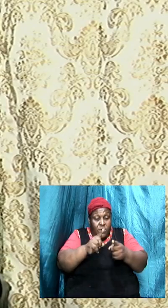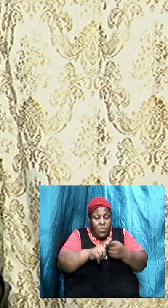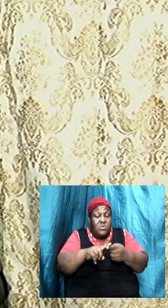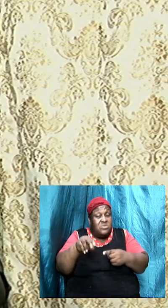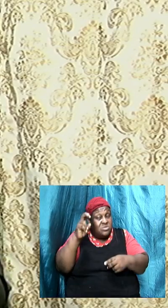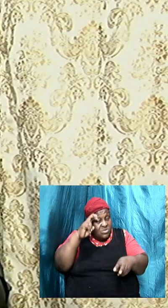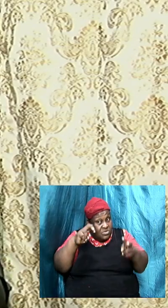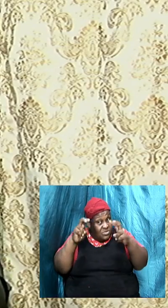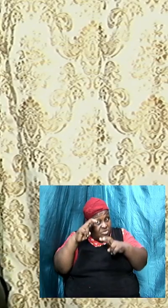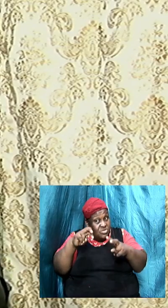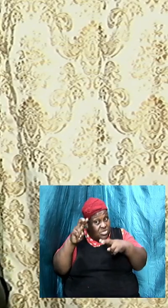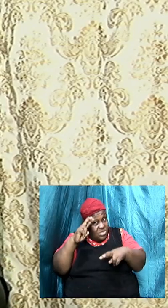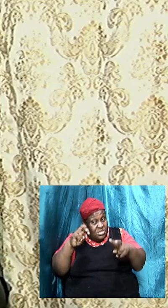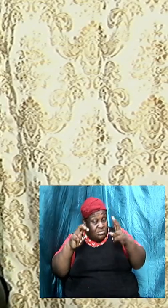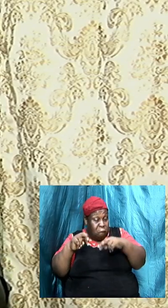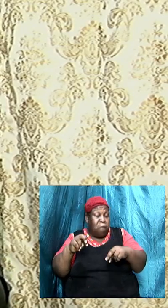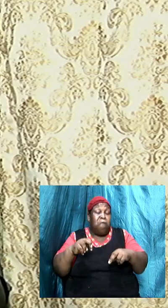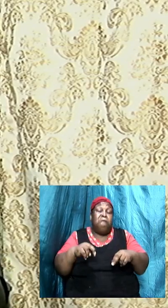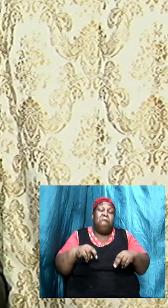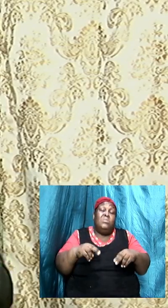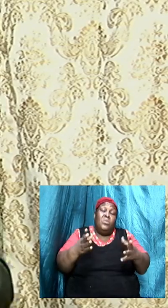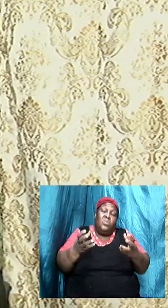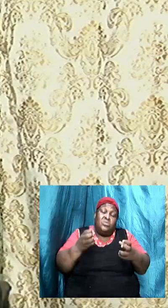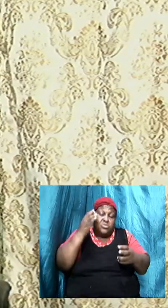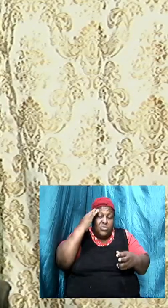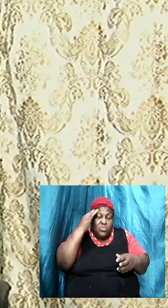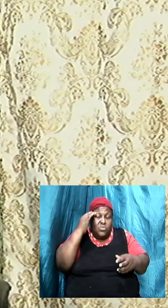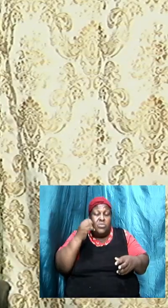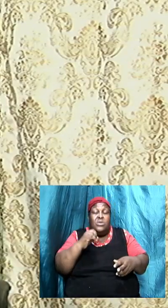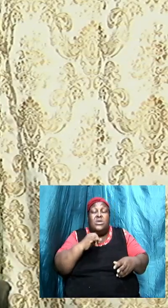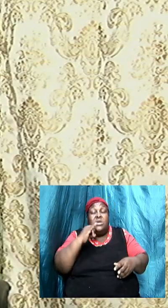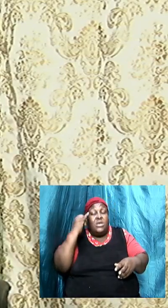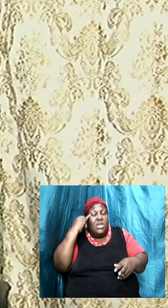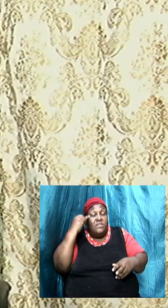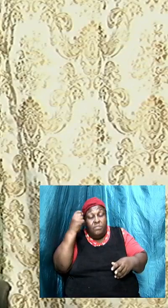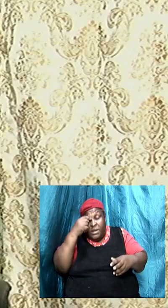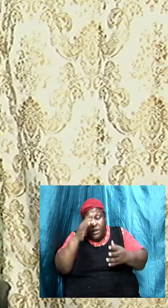that what he was involving is the truth. Are you